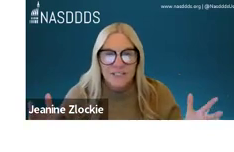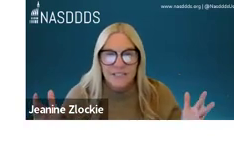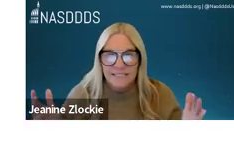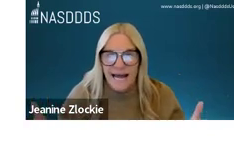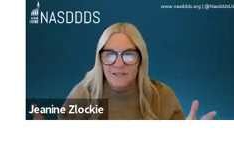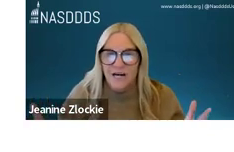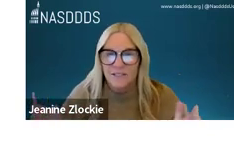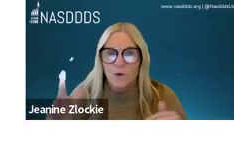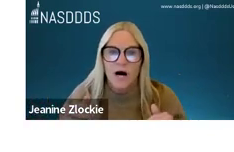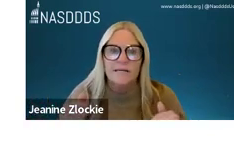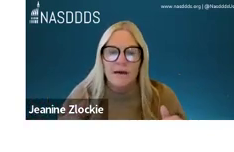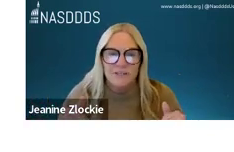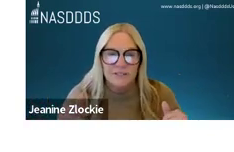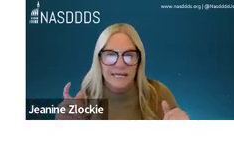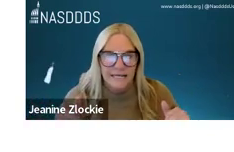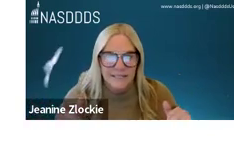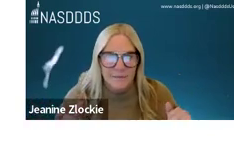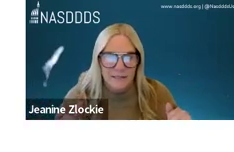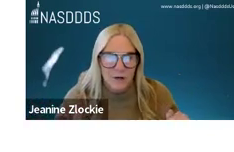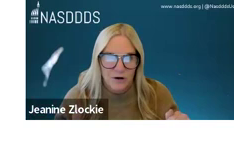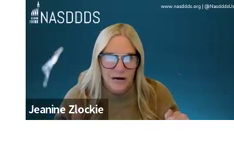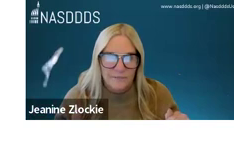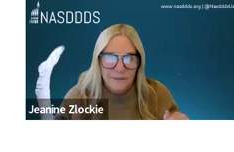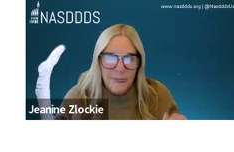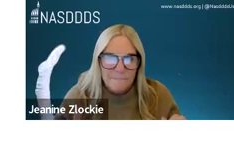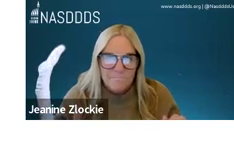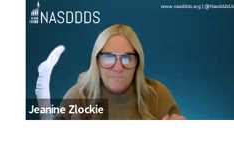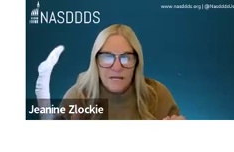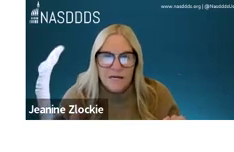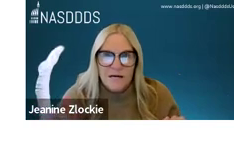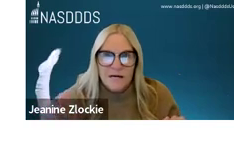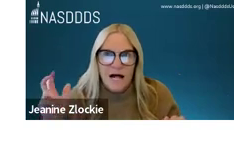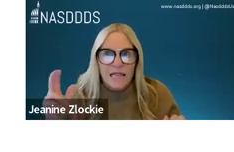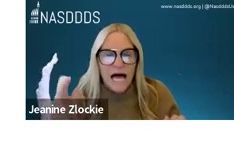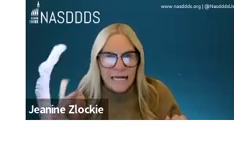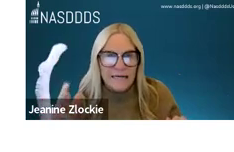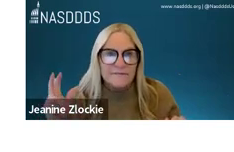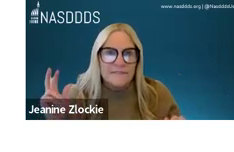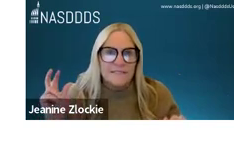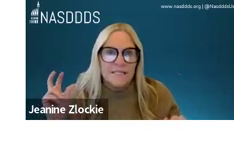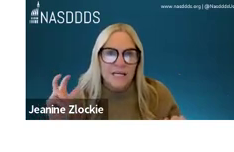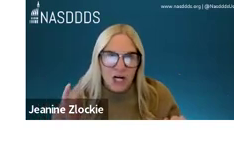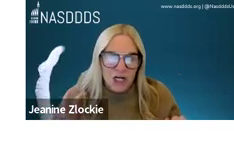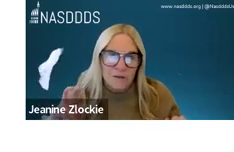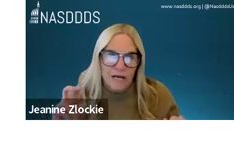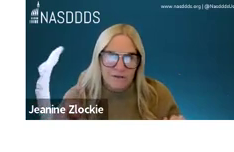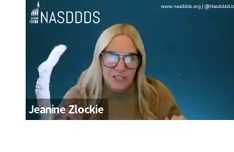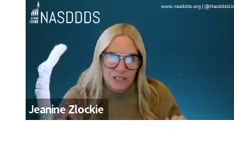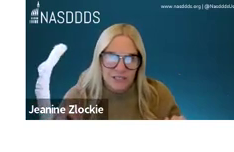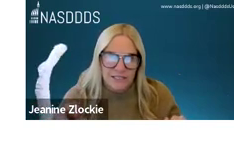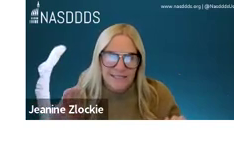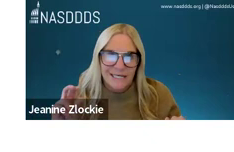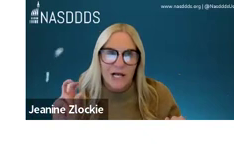these nationally standardized quality measures in HCBS programs. A lot of the current